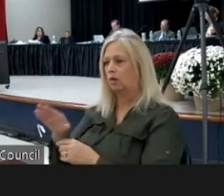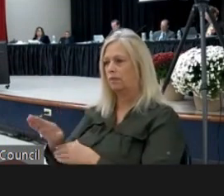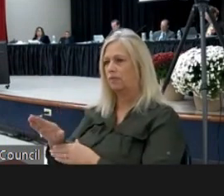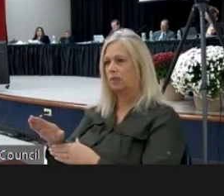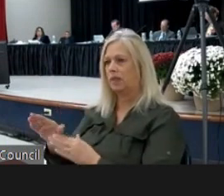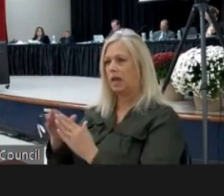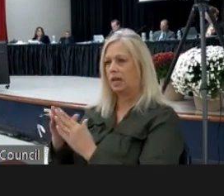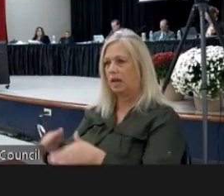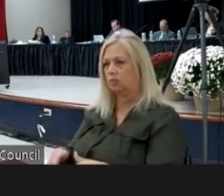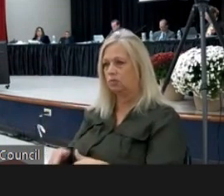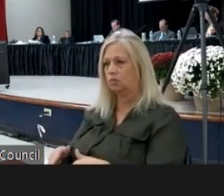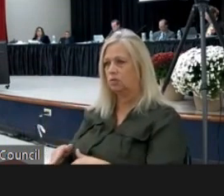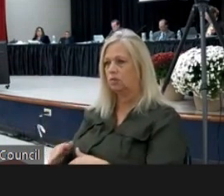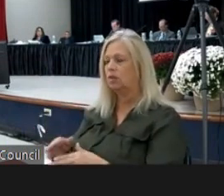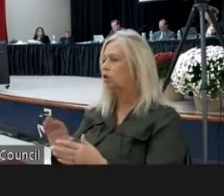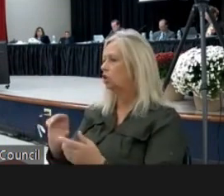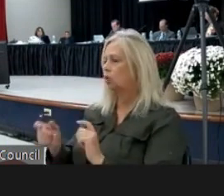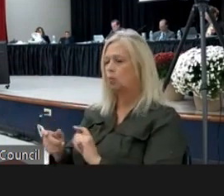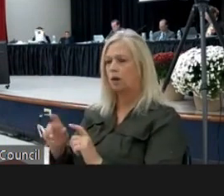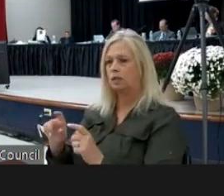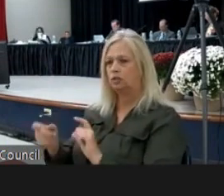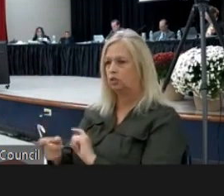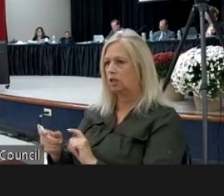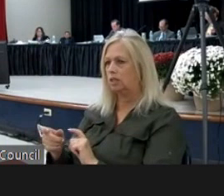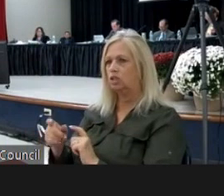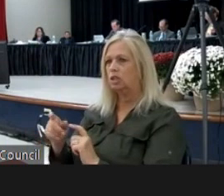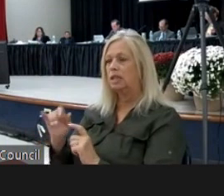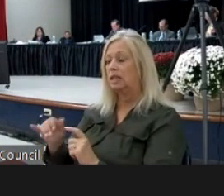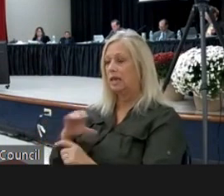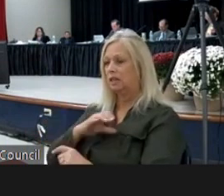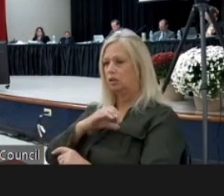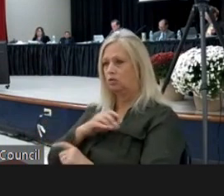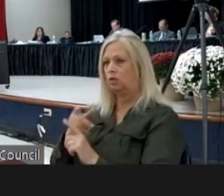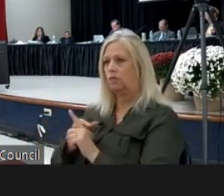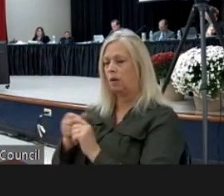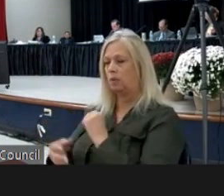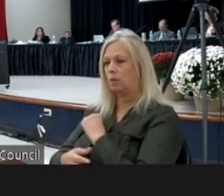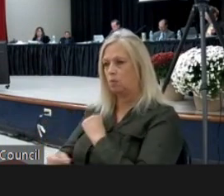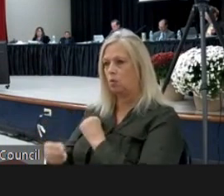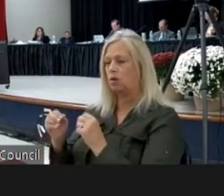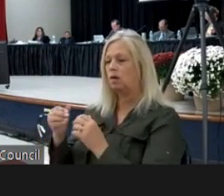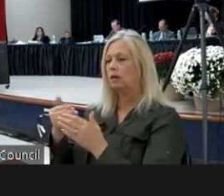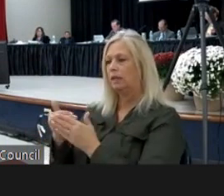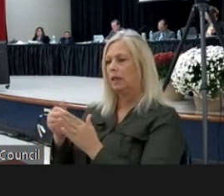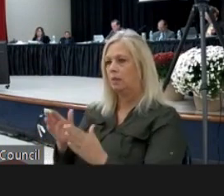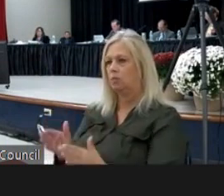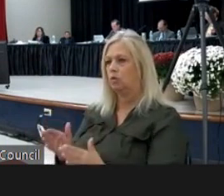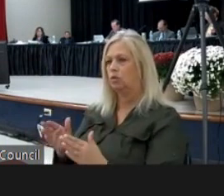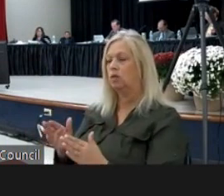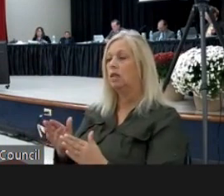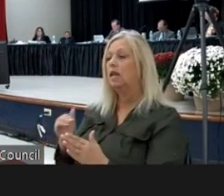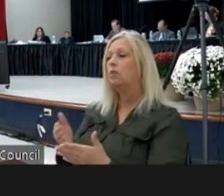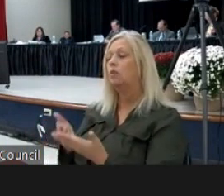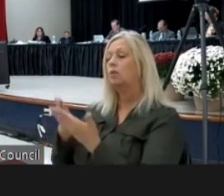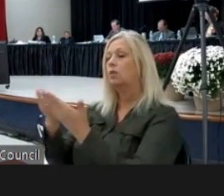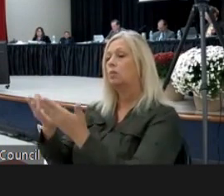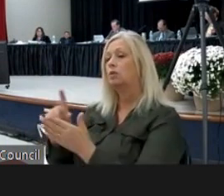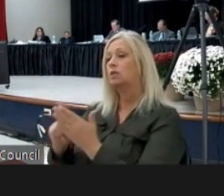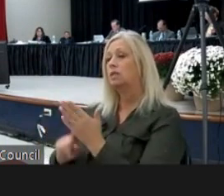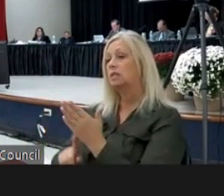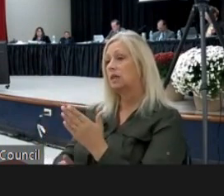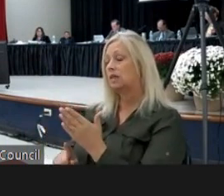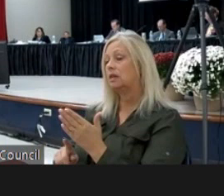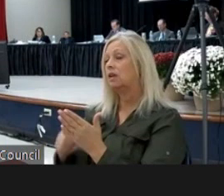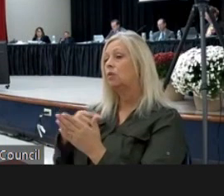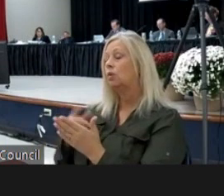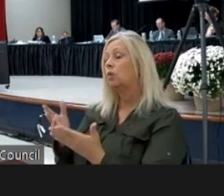our core neighborhoods from what they are now. And so there's some proposed design and development standards that we'd